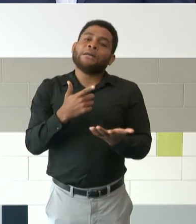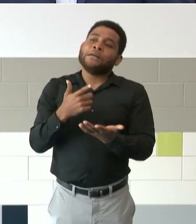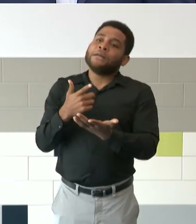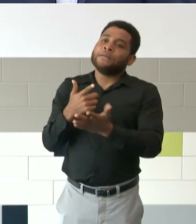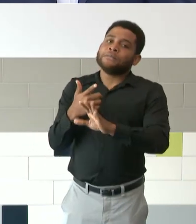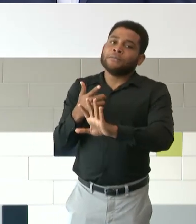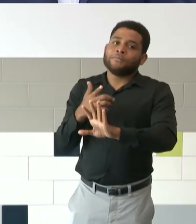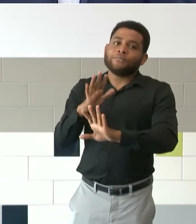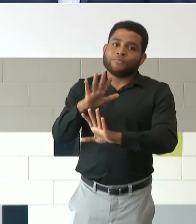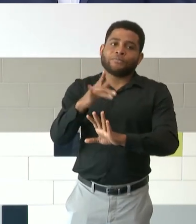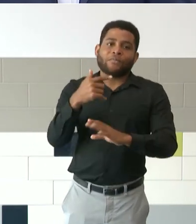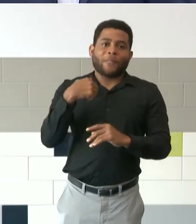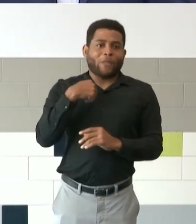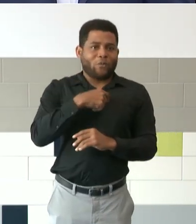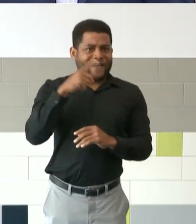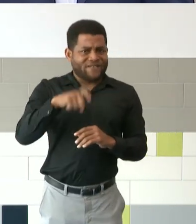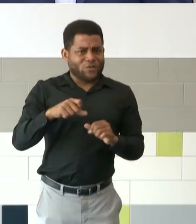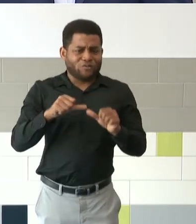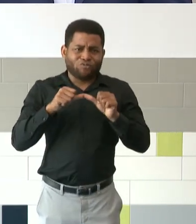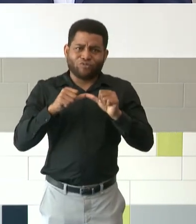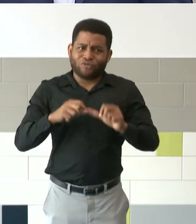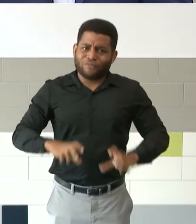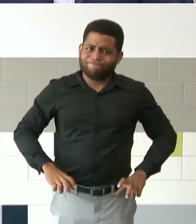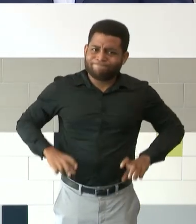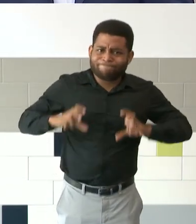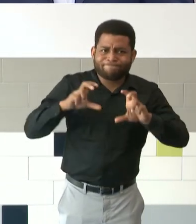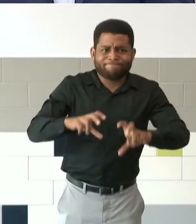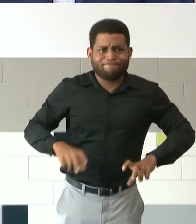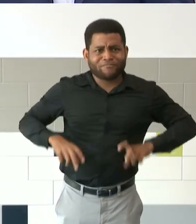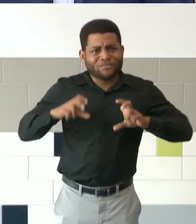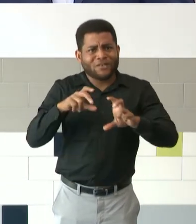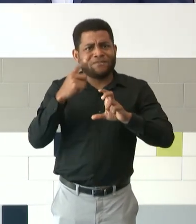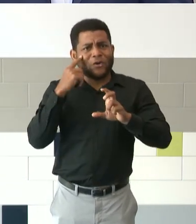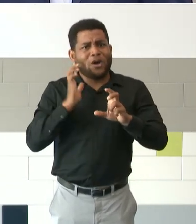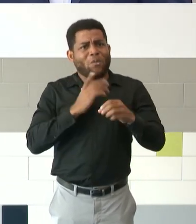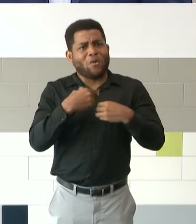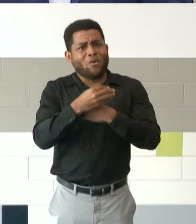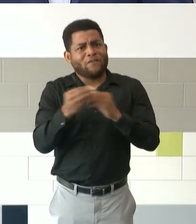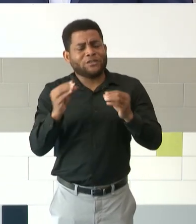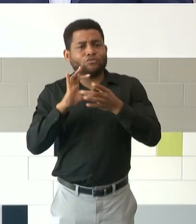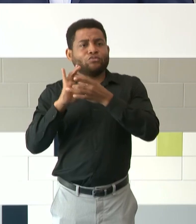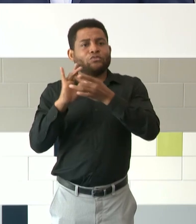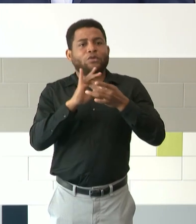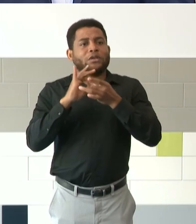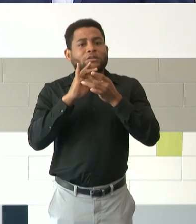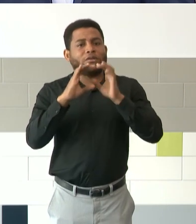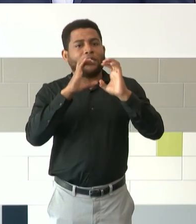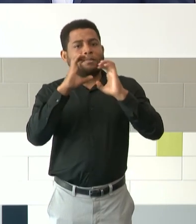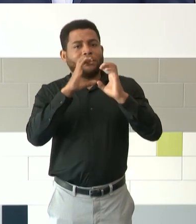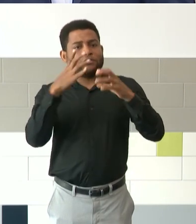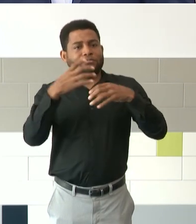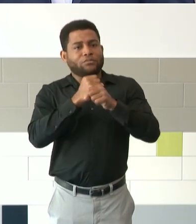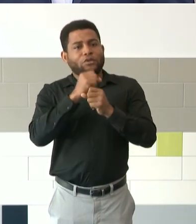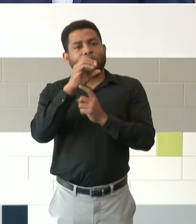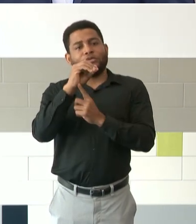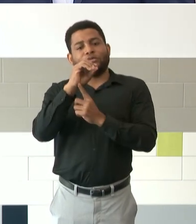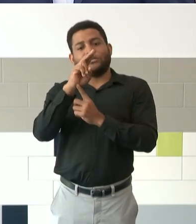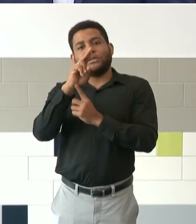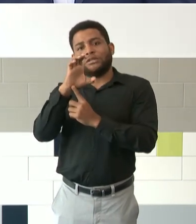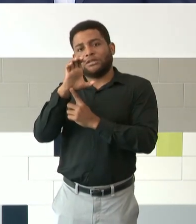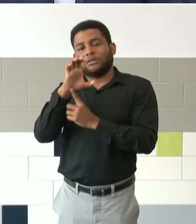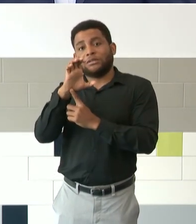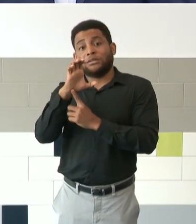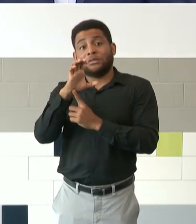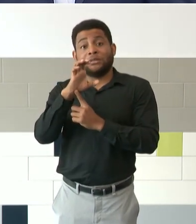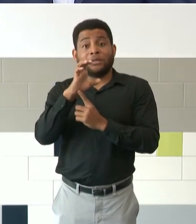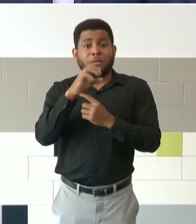continue to invest in our Office of Unified Communications. We have to continue to make sure that our staff there has what